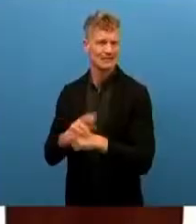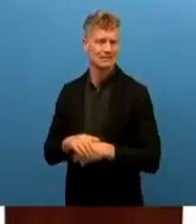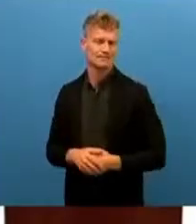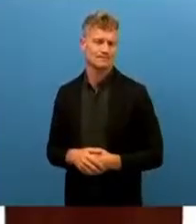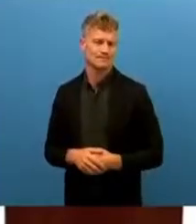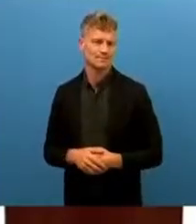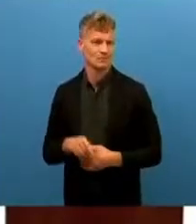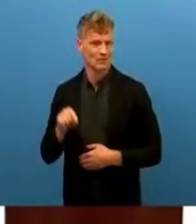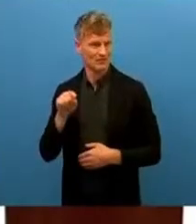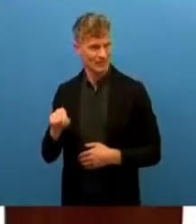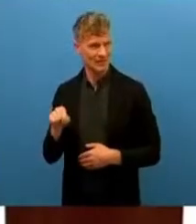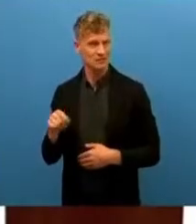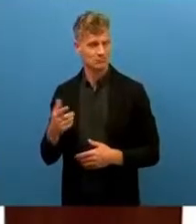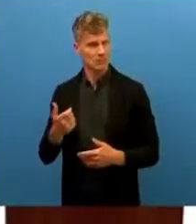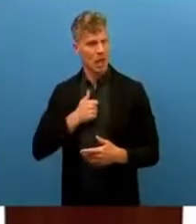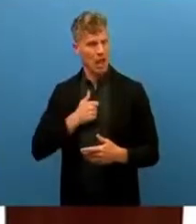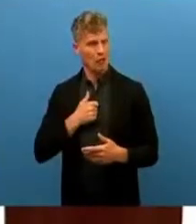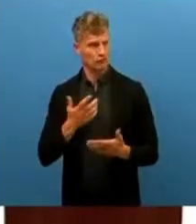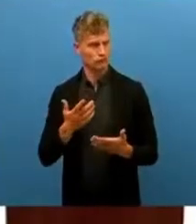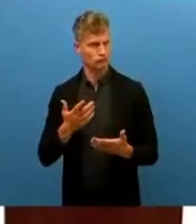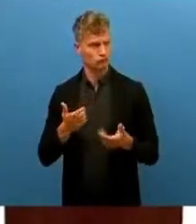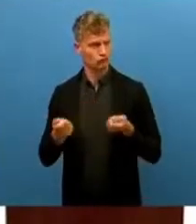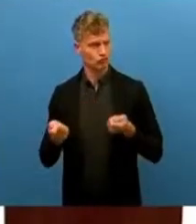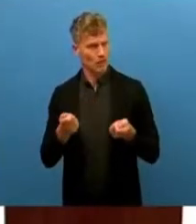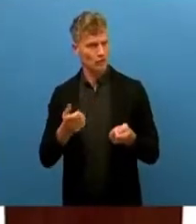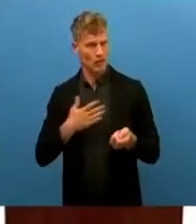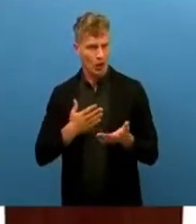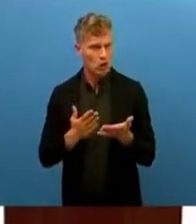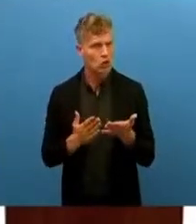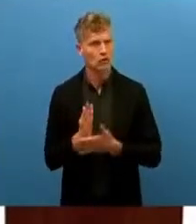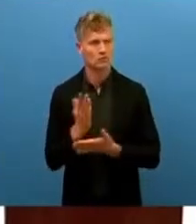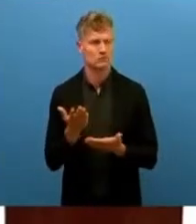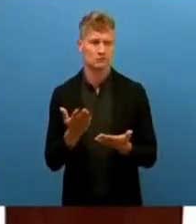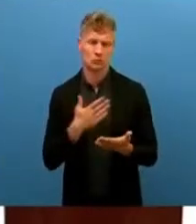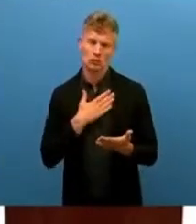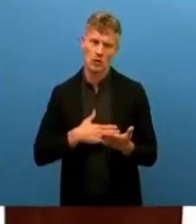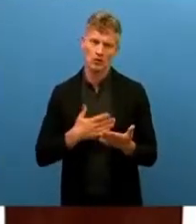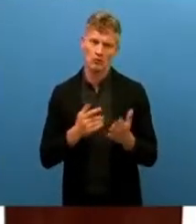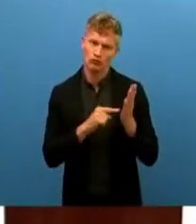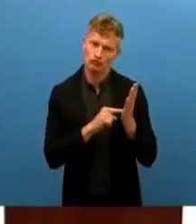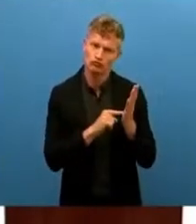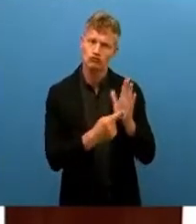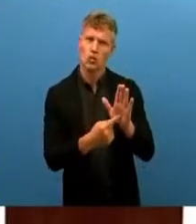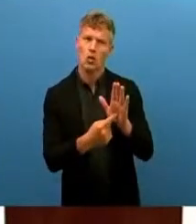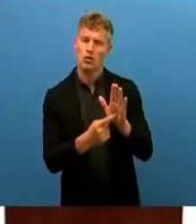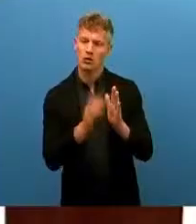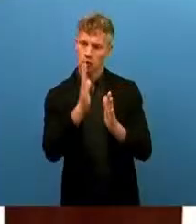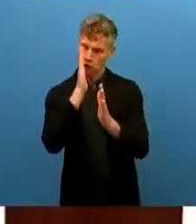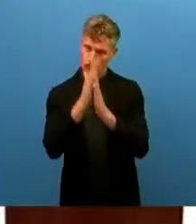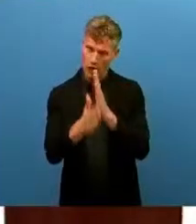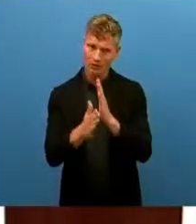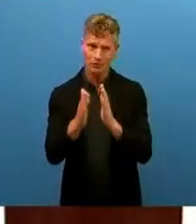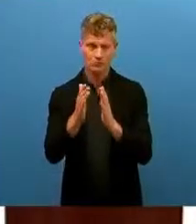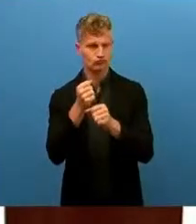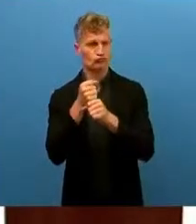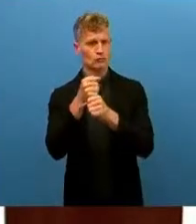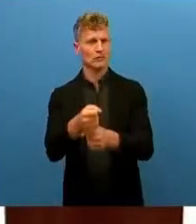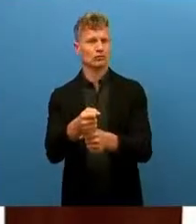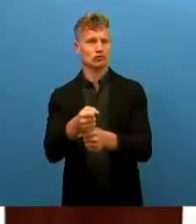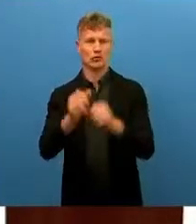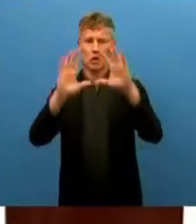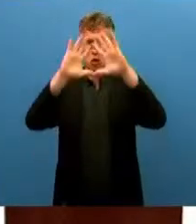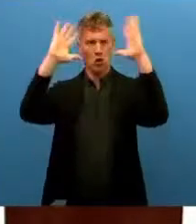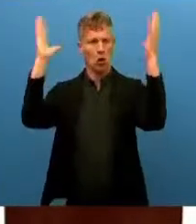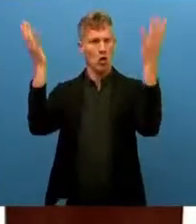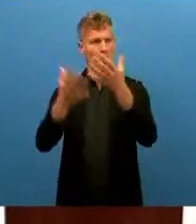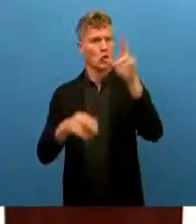our right to self-determination and reflects the need for direct representation in global decision-making. We urge